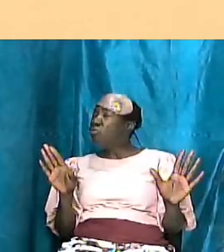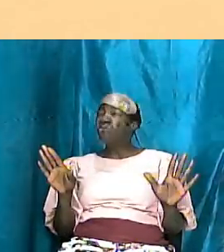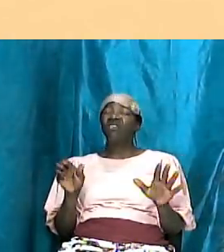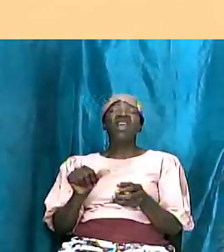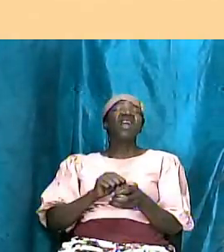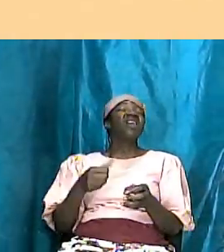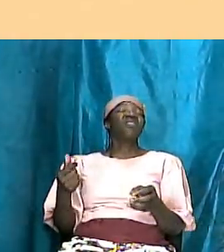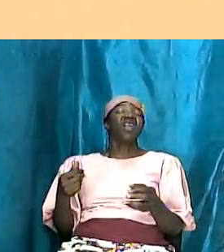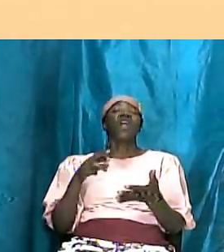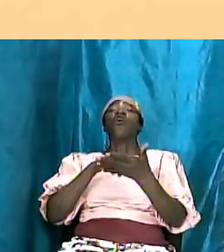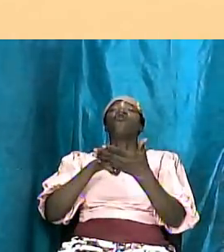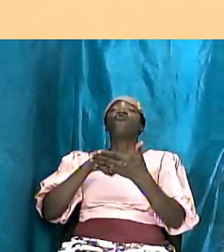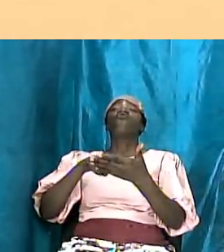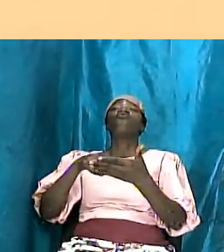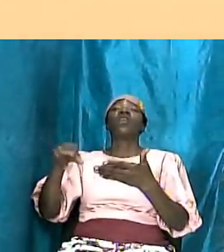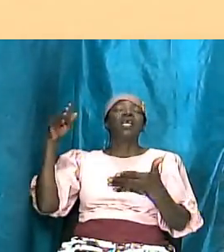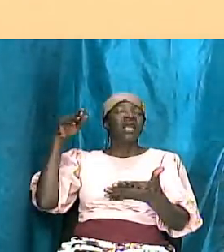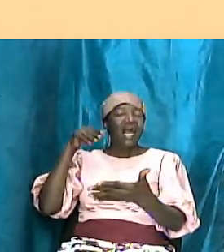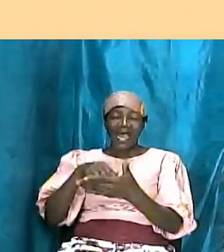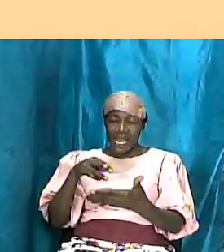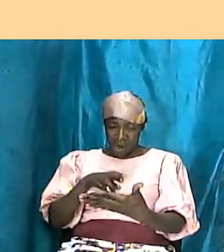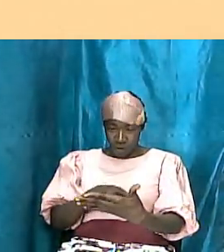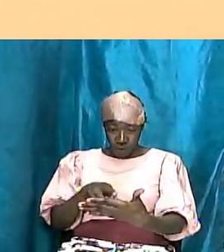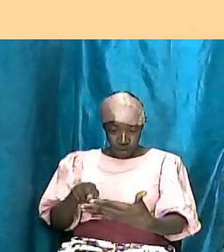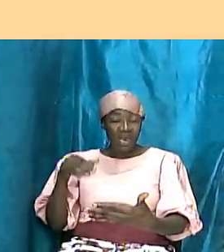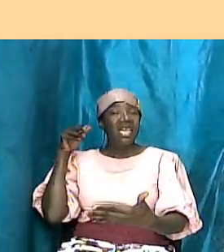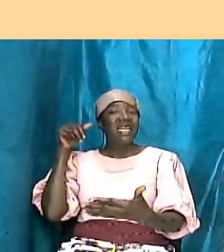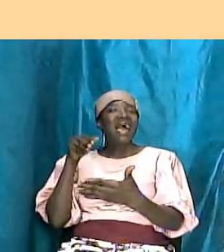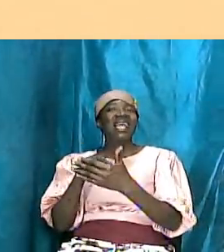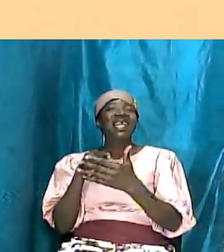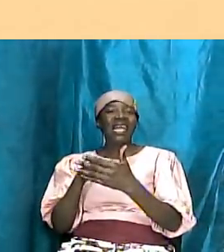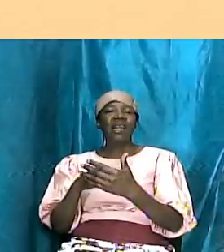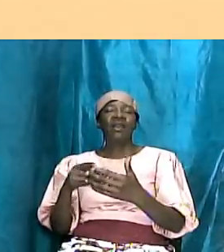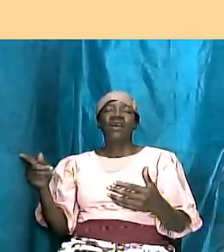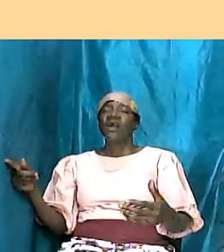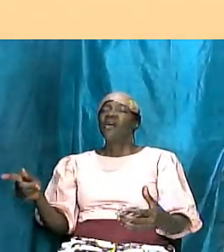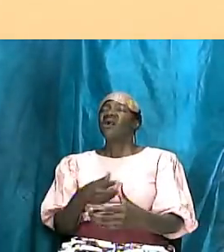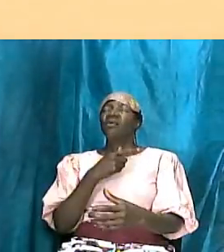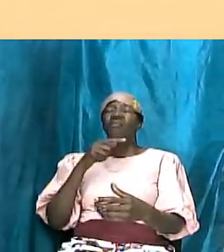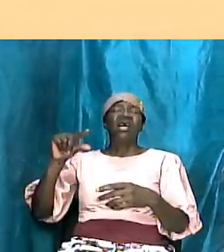again. But from Genesis 1,